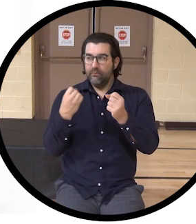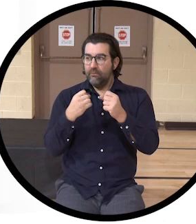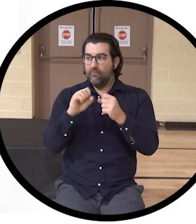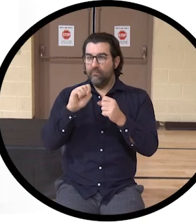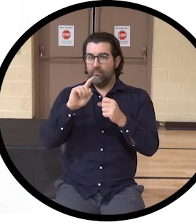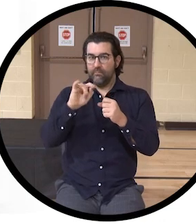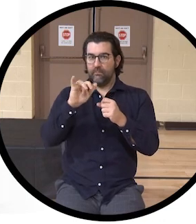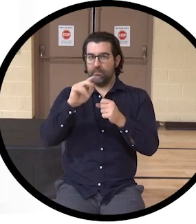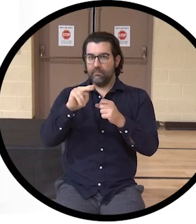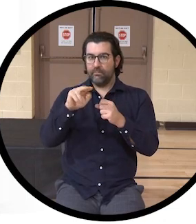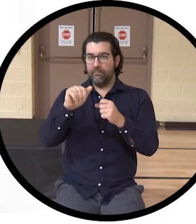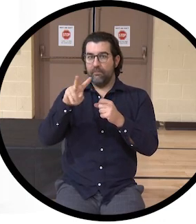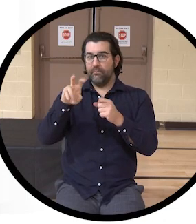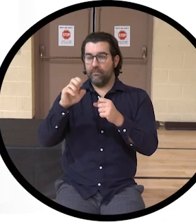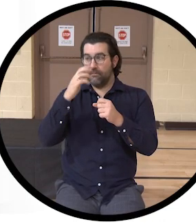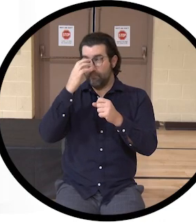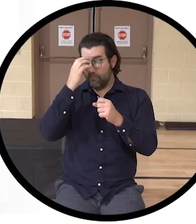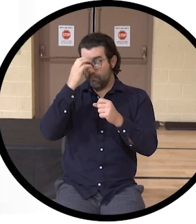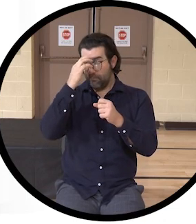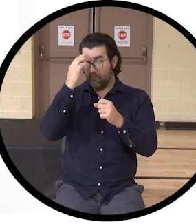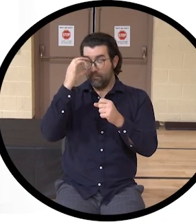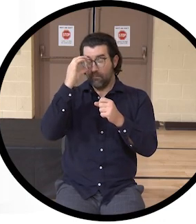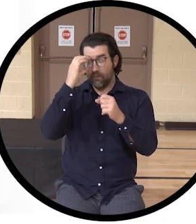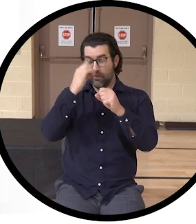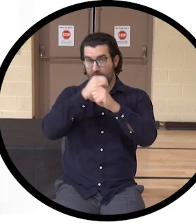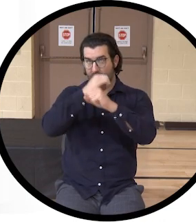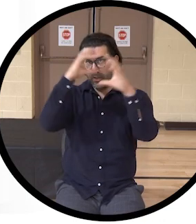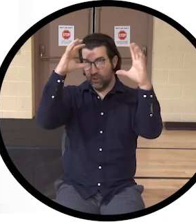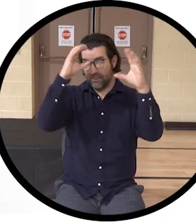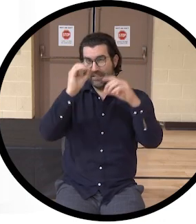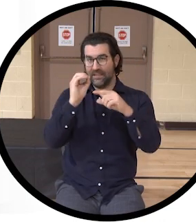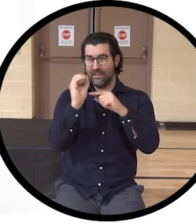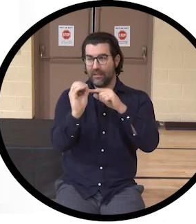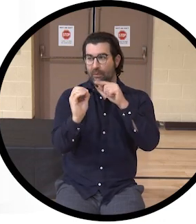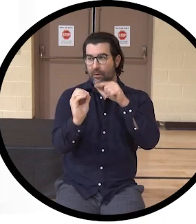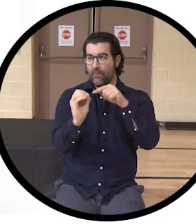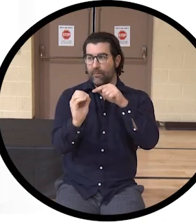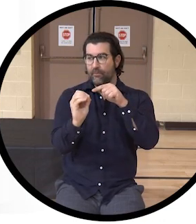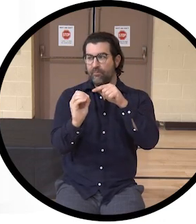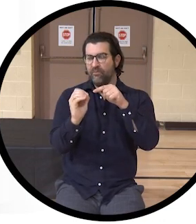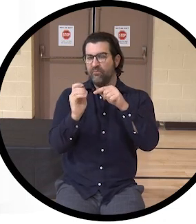Just another quick word about Vision Zero before I hand it off to Paige.